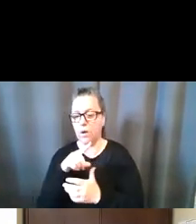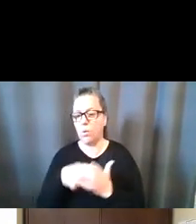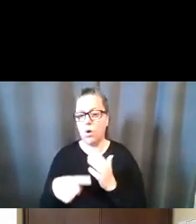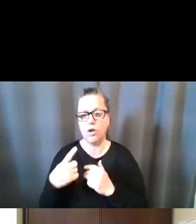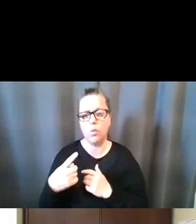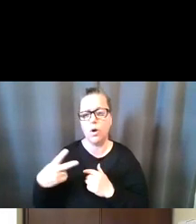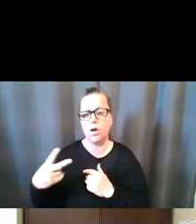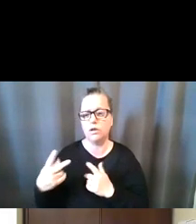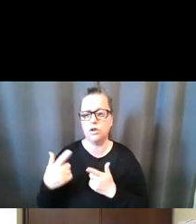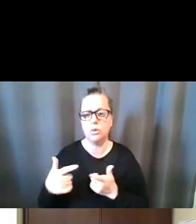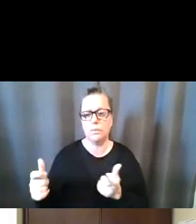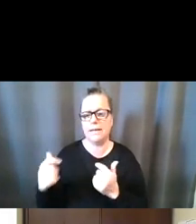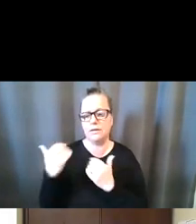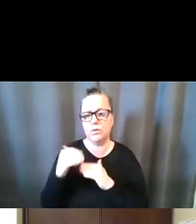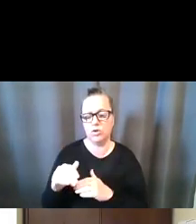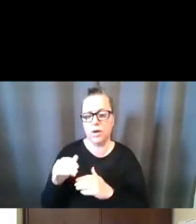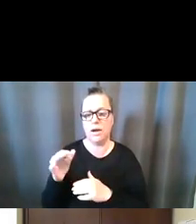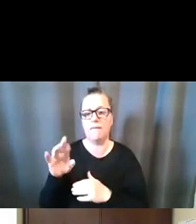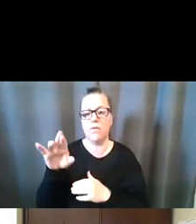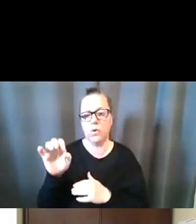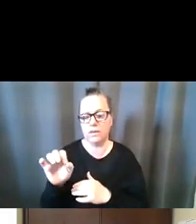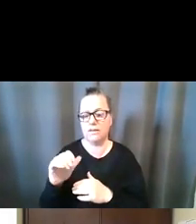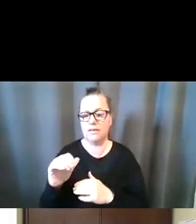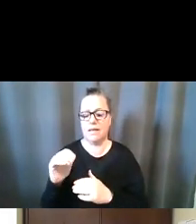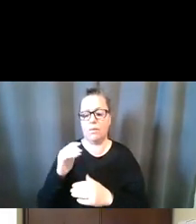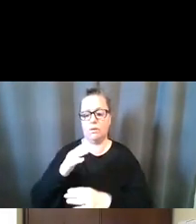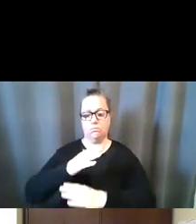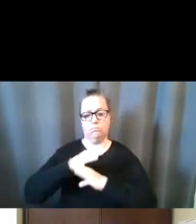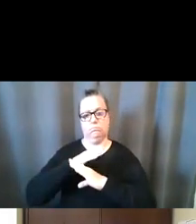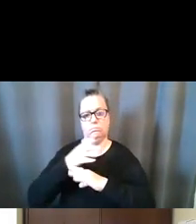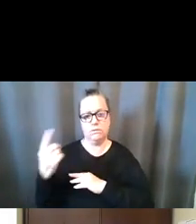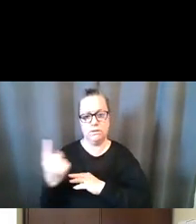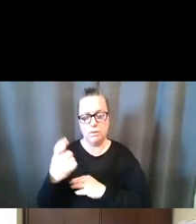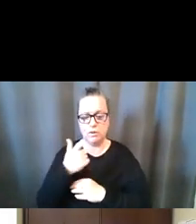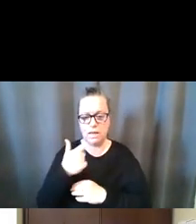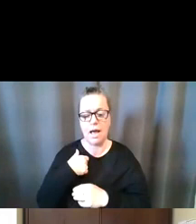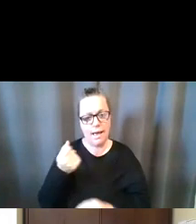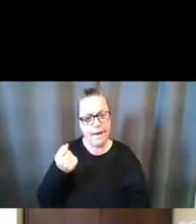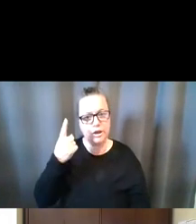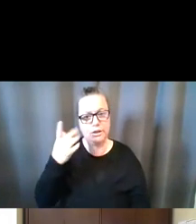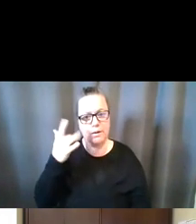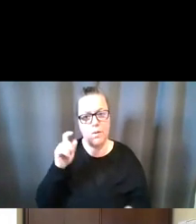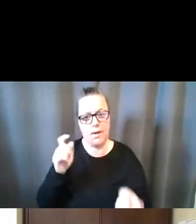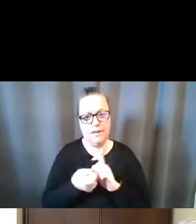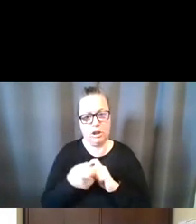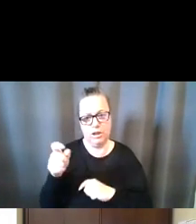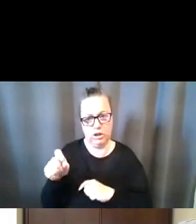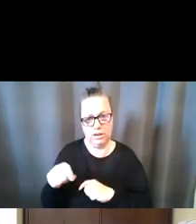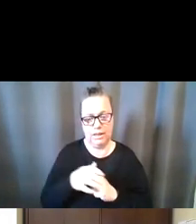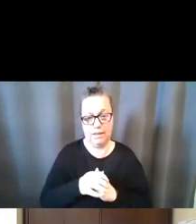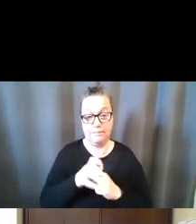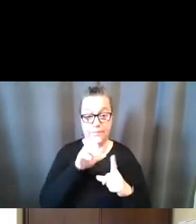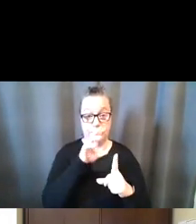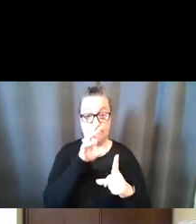two biggest restraining forces that would inhibit somebody from saying, I understand why this change is needed? Capture those